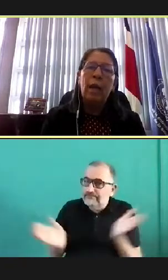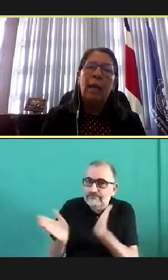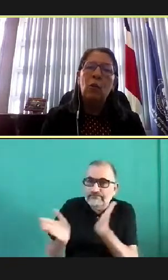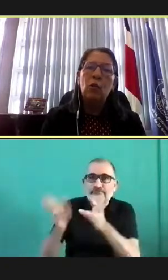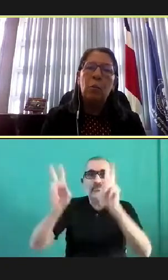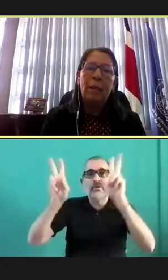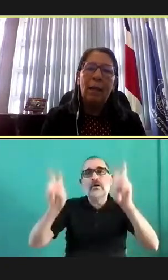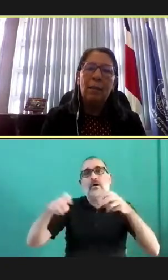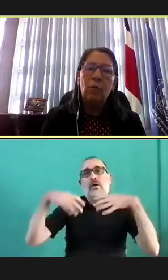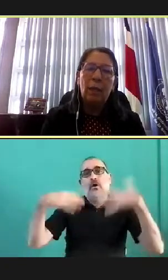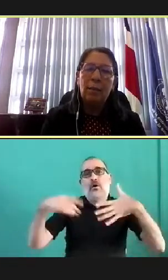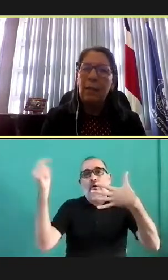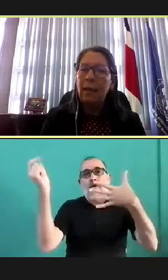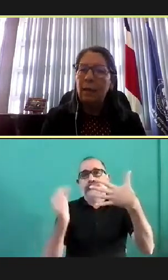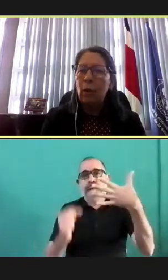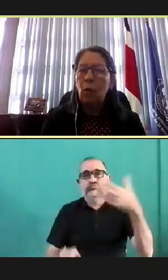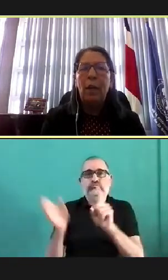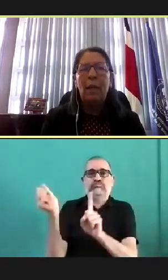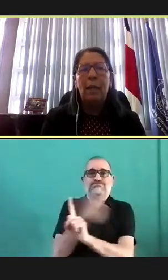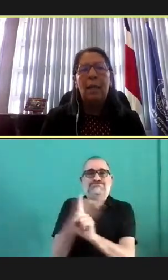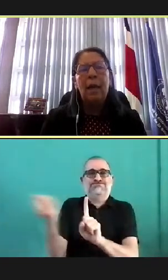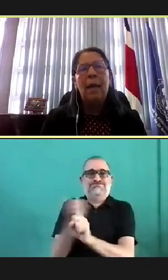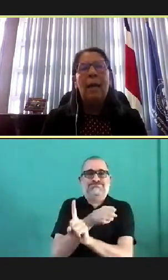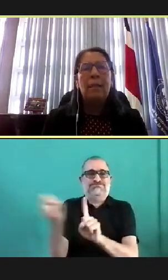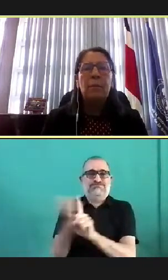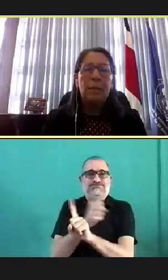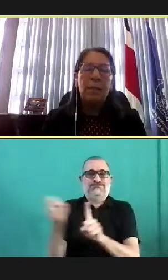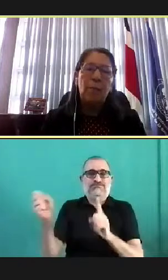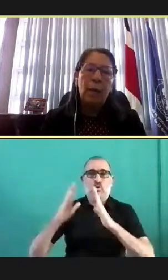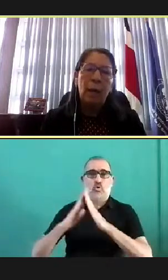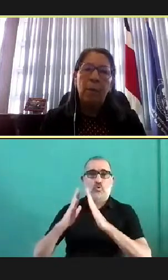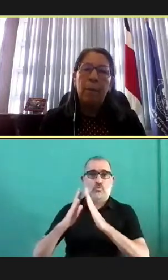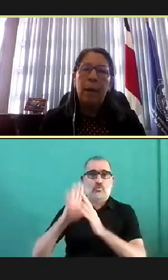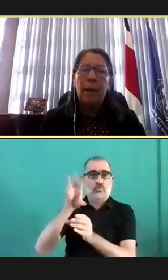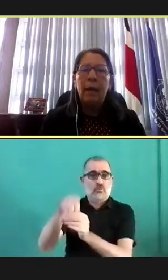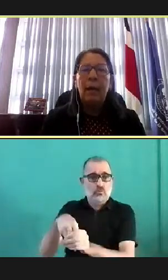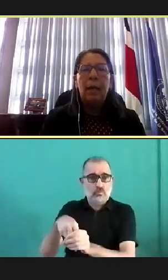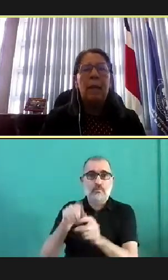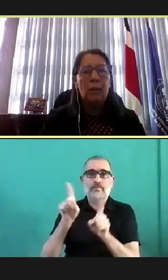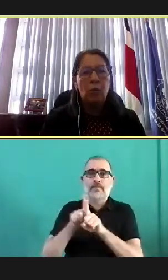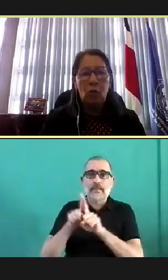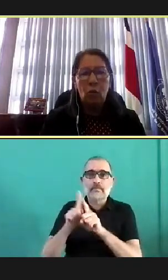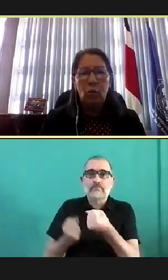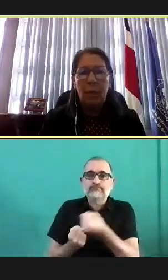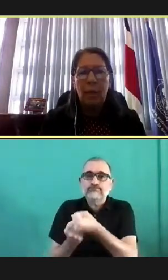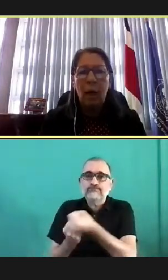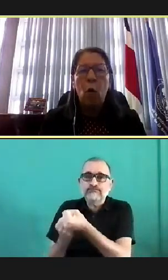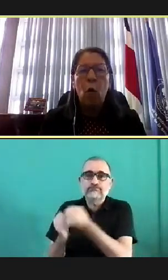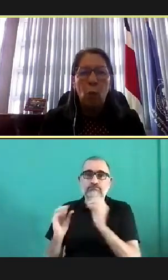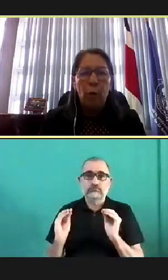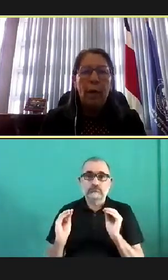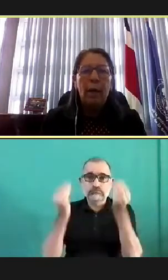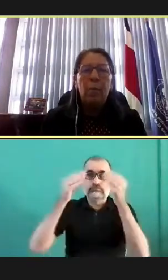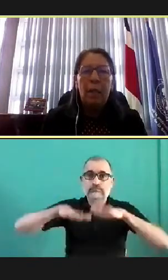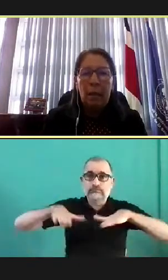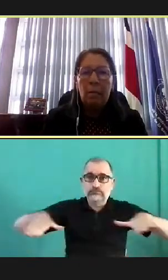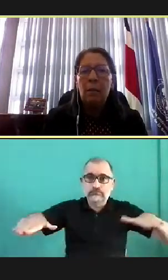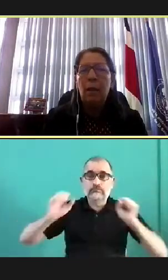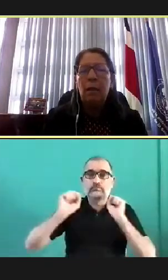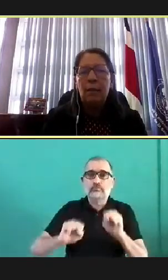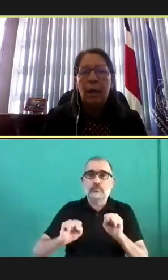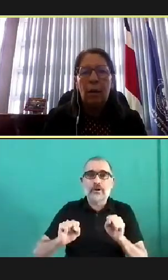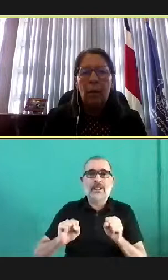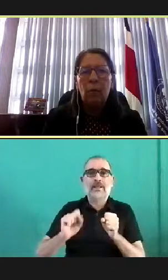violence. Also, we have the National Psychiatric Hospitals. We